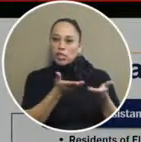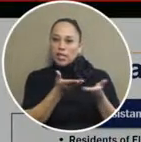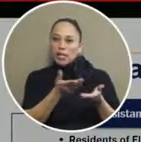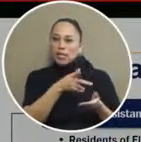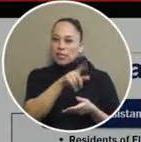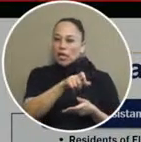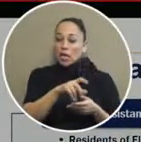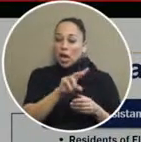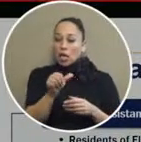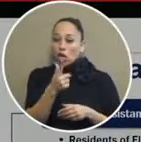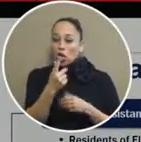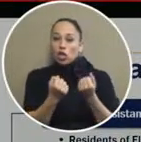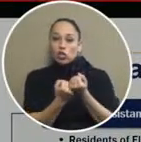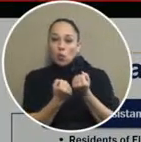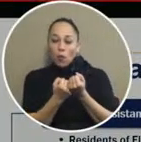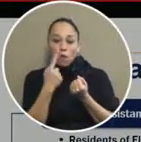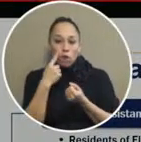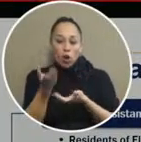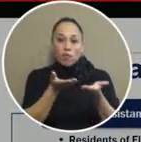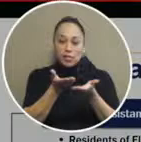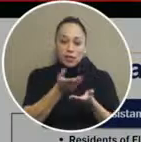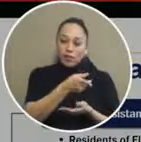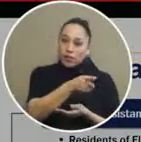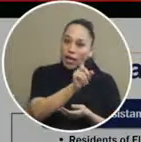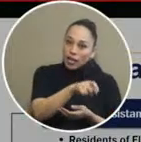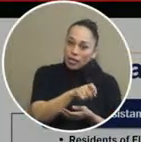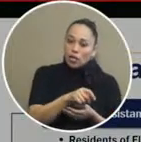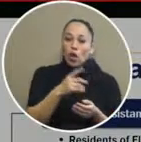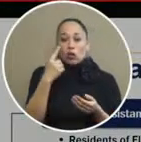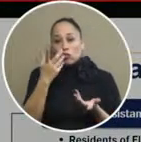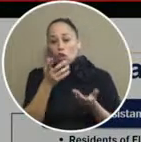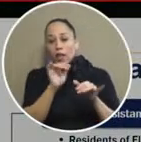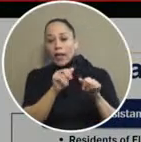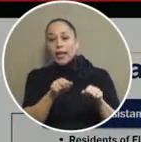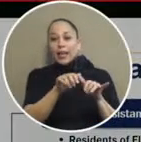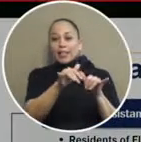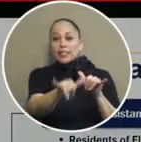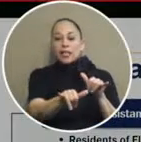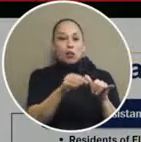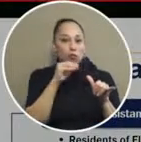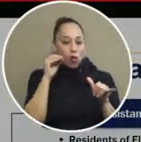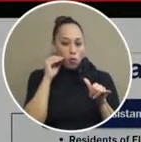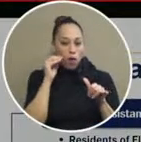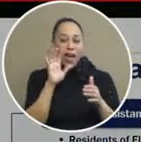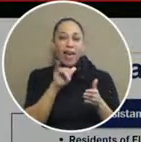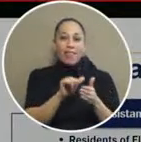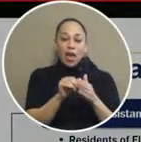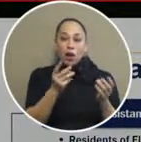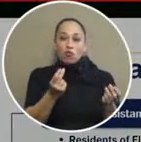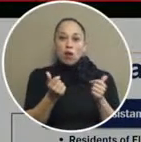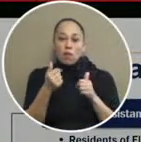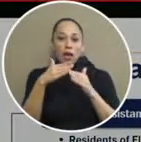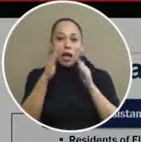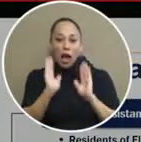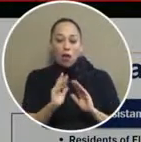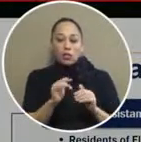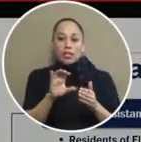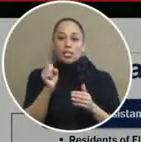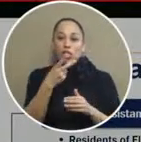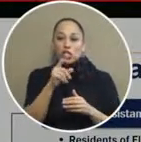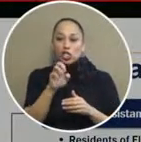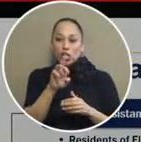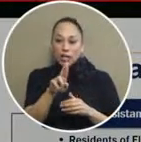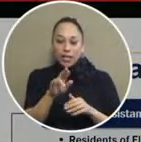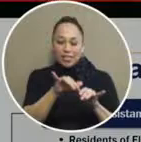other support, the wraparound services that they need in order to stay housed. Rapid rehousing is not temporary shelter. It is